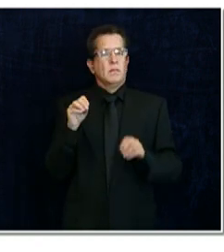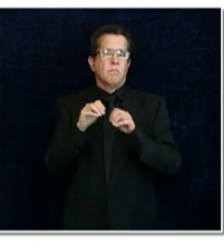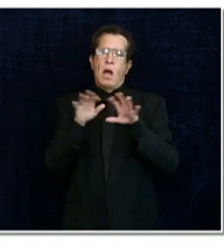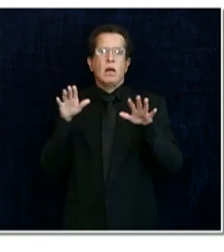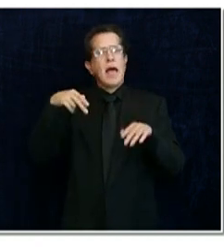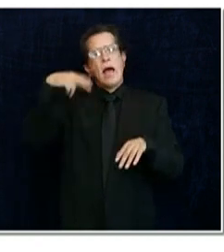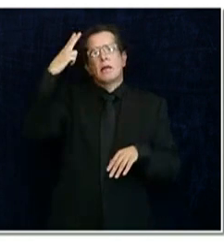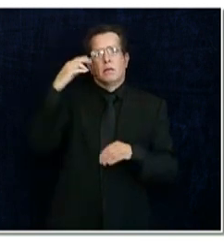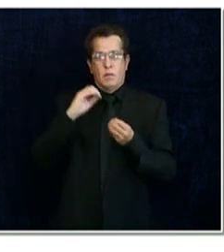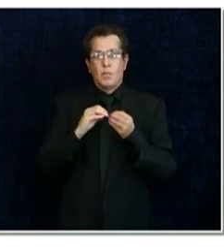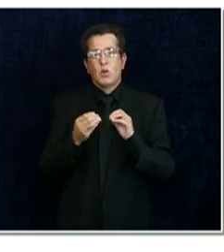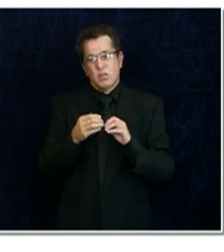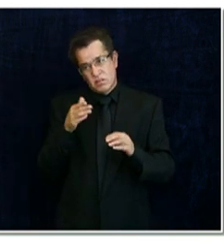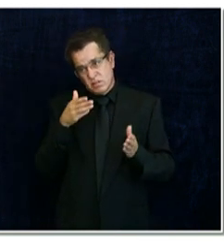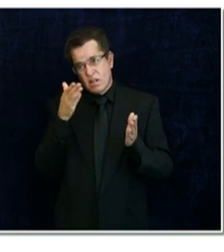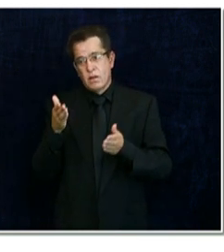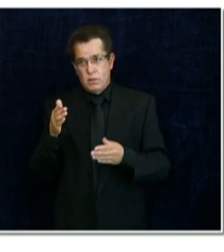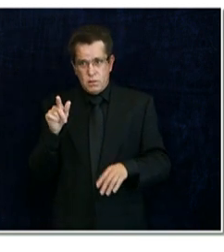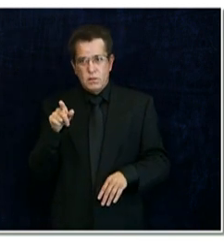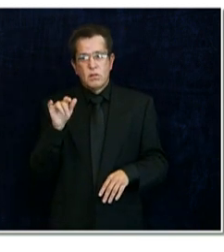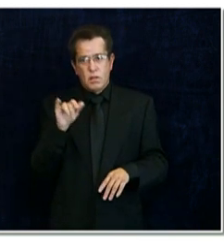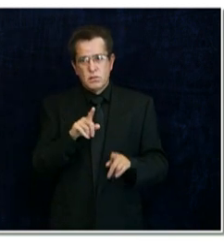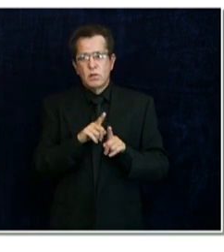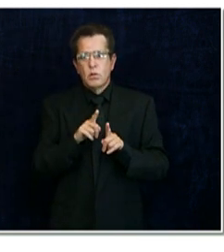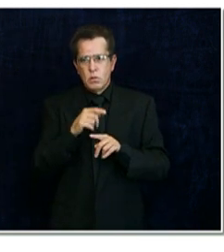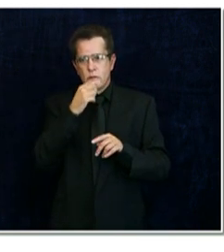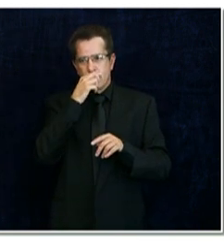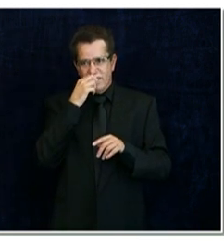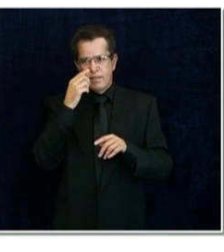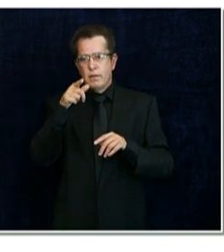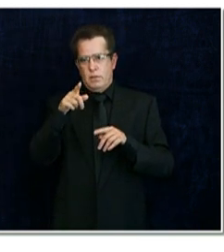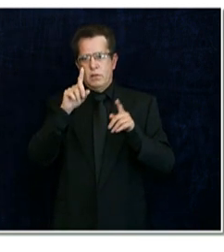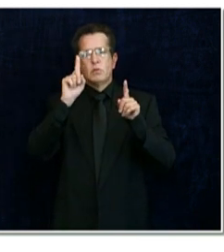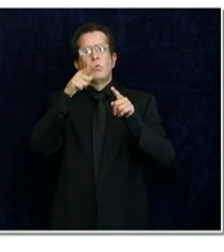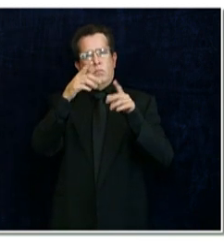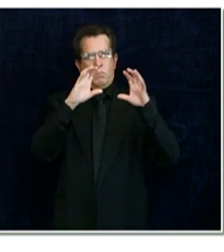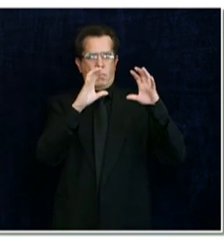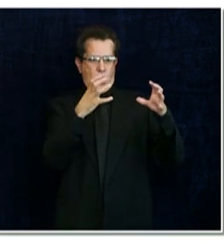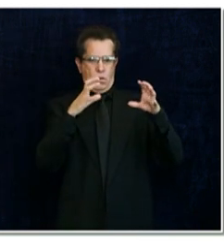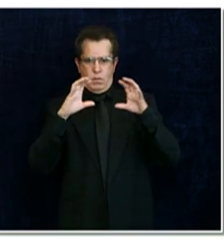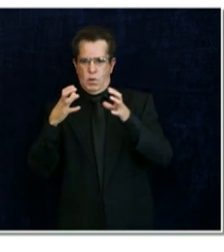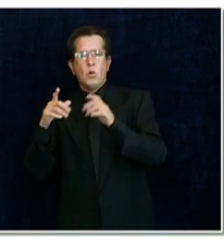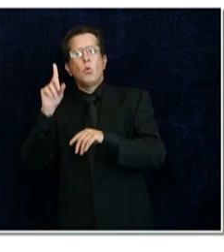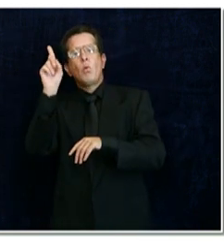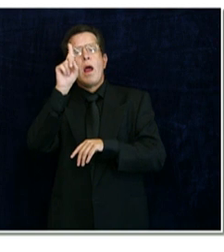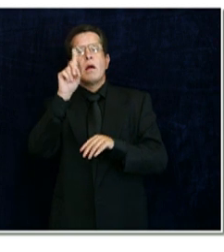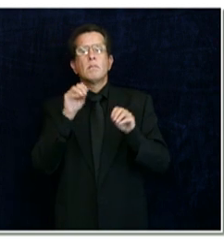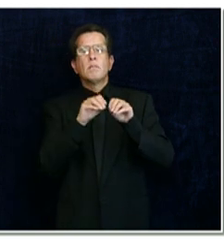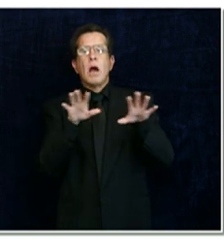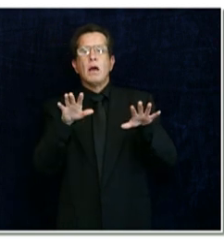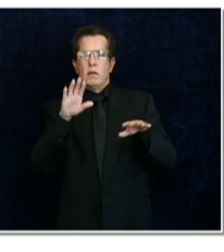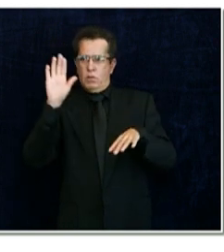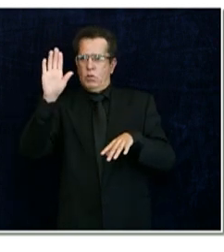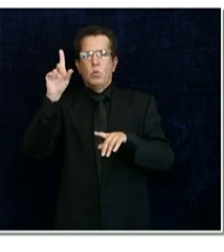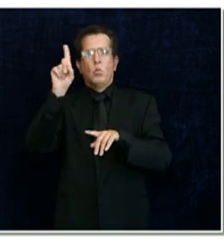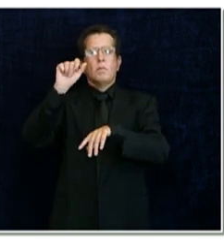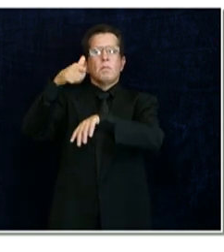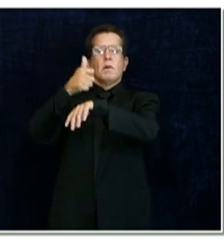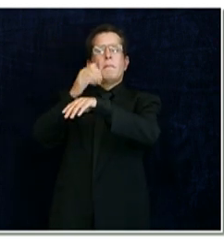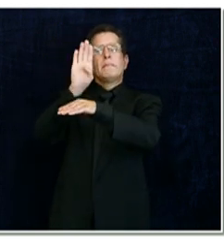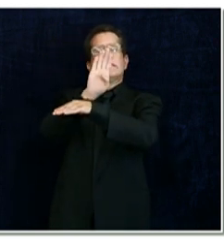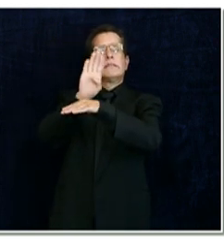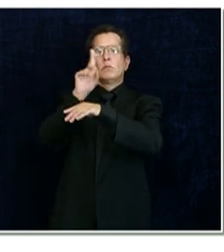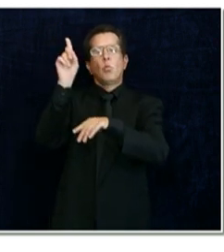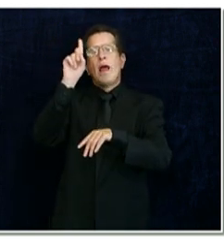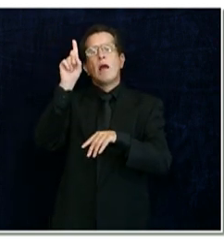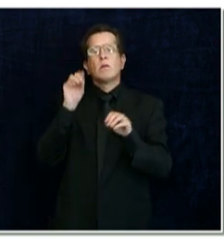if we go to the next slide. This is a breakout of the various sectors, or settings rather,